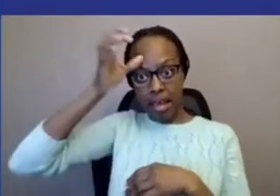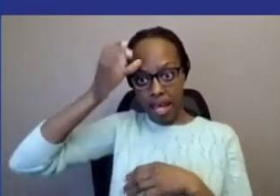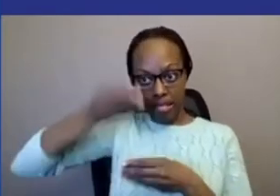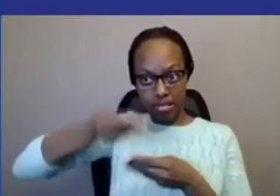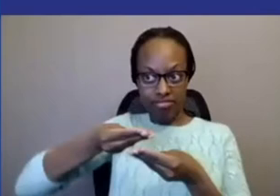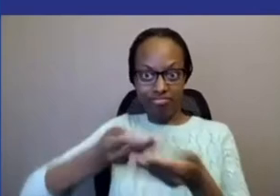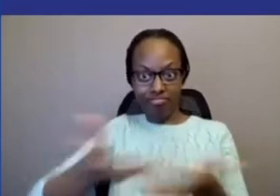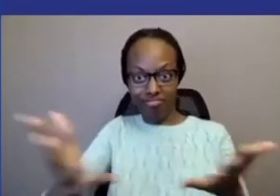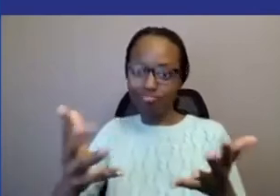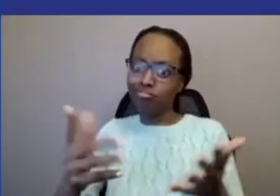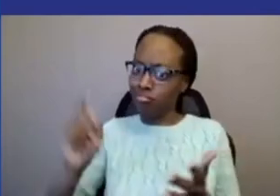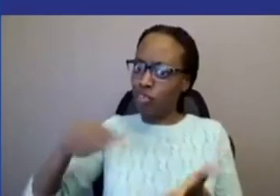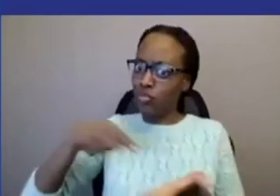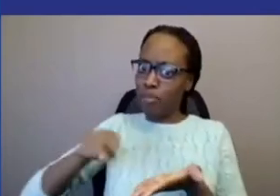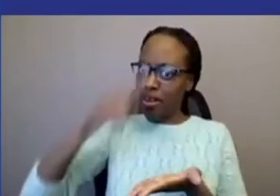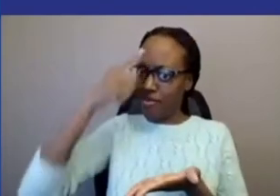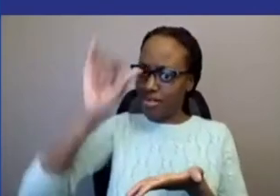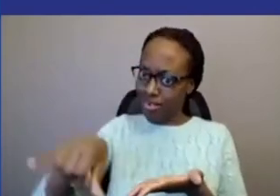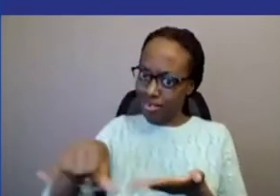paid.